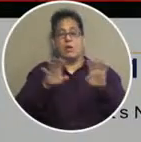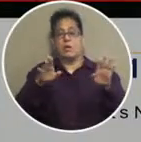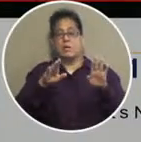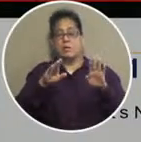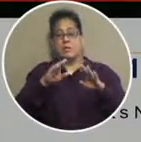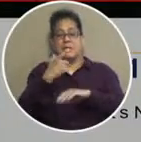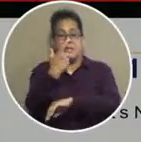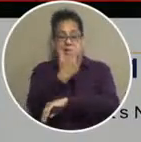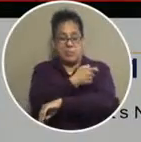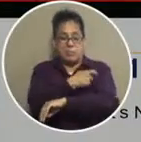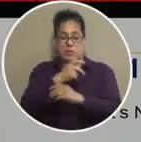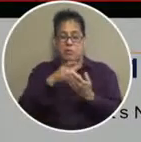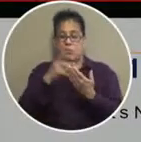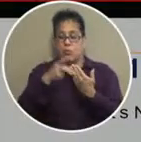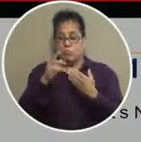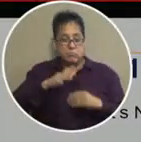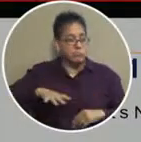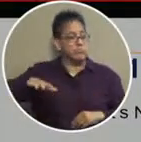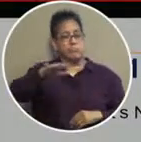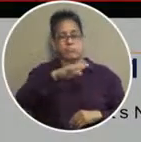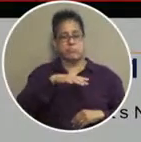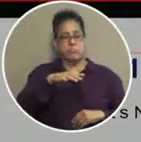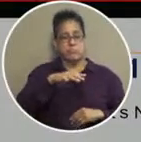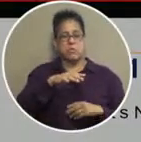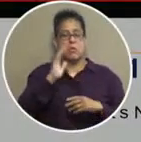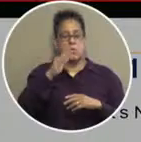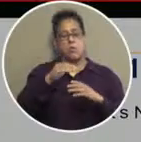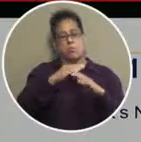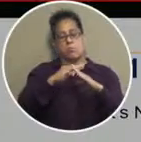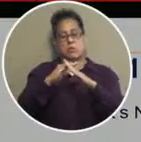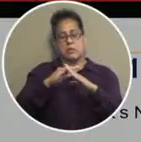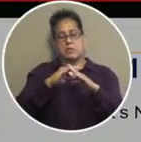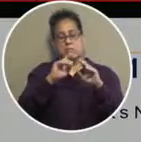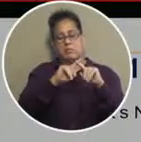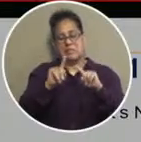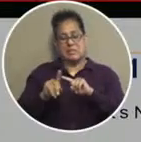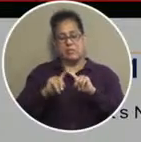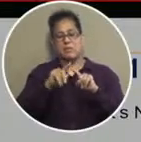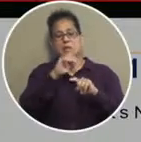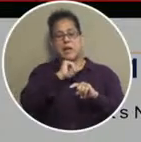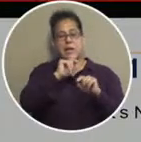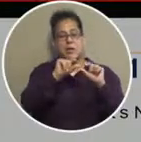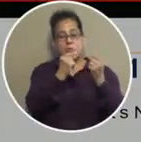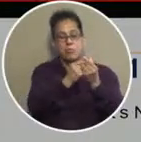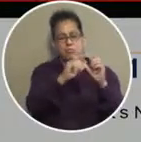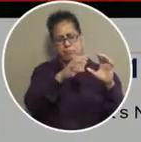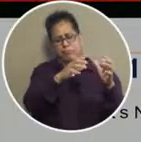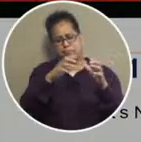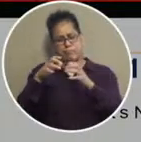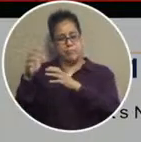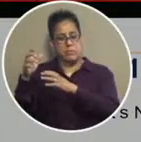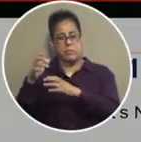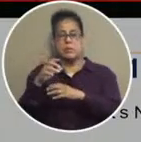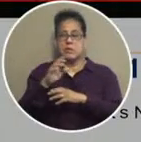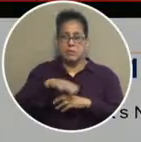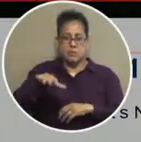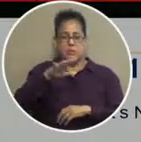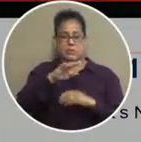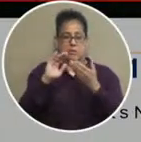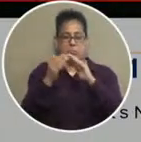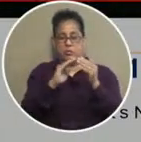the community, so we'll be able to protect all age groups and all members of our community with this important